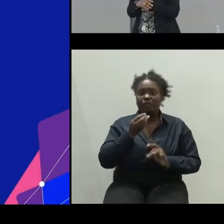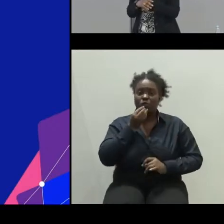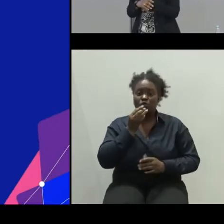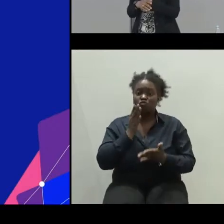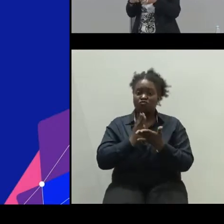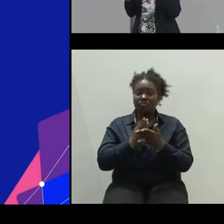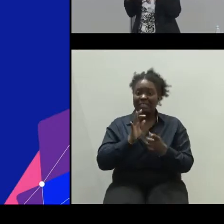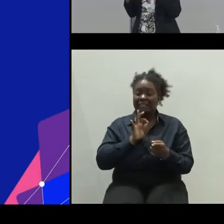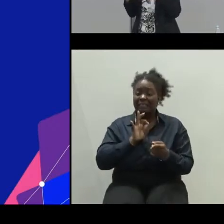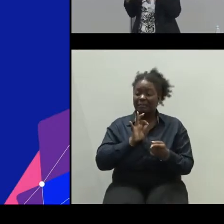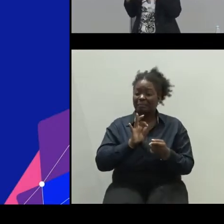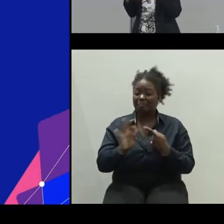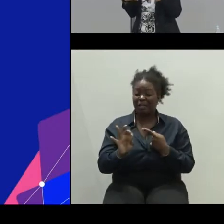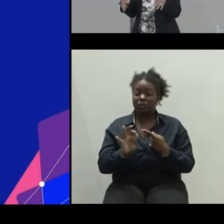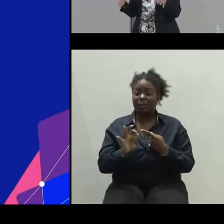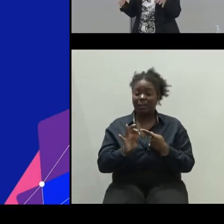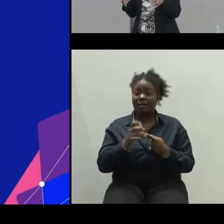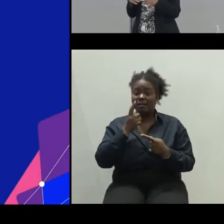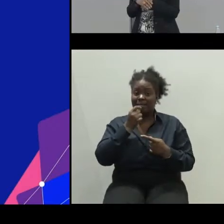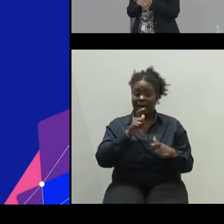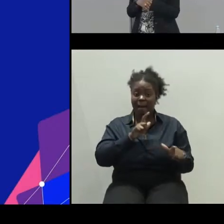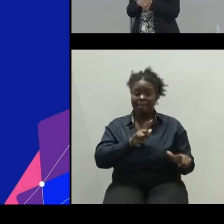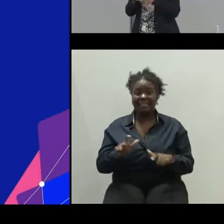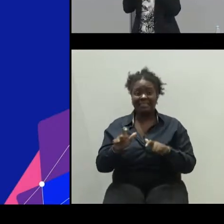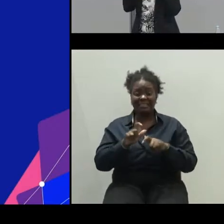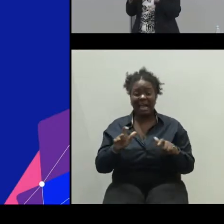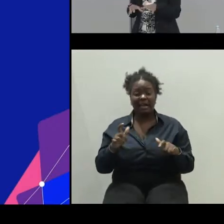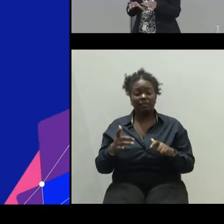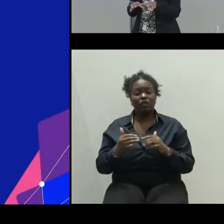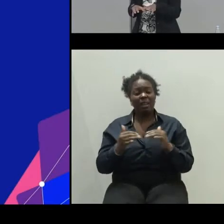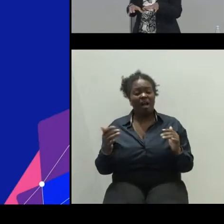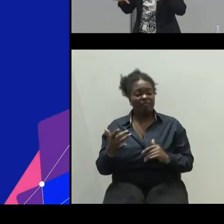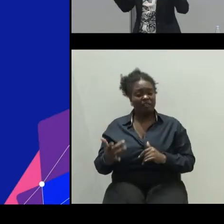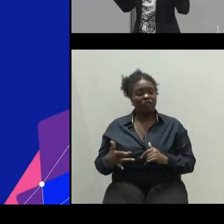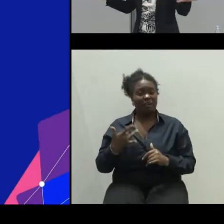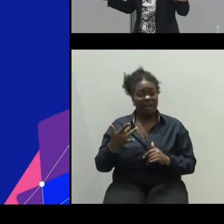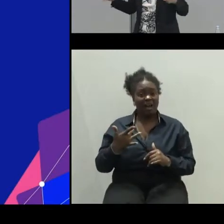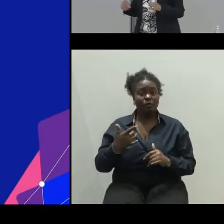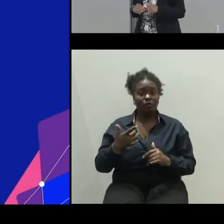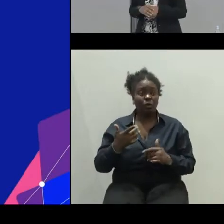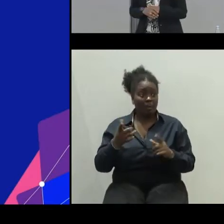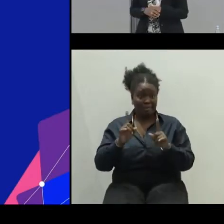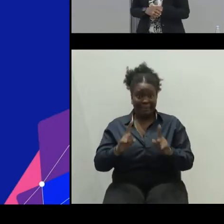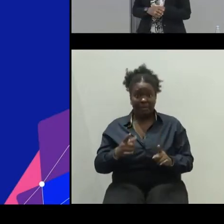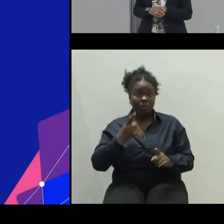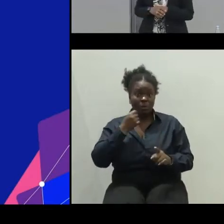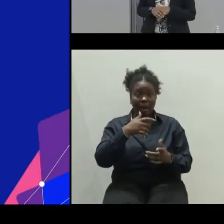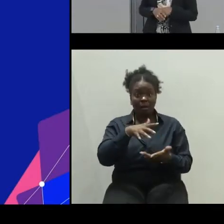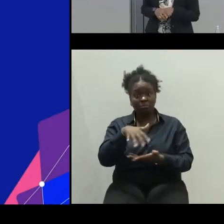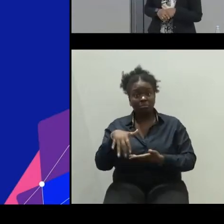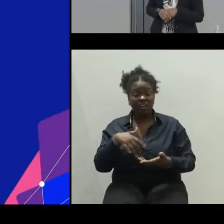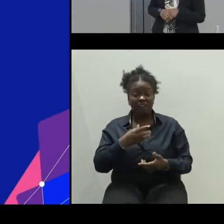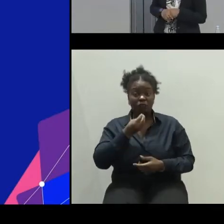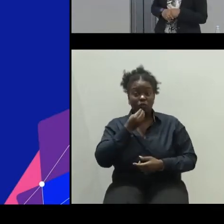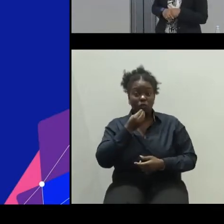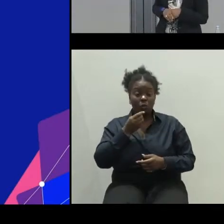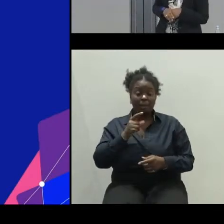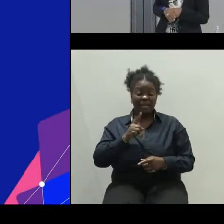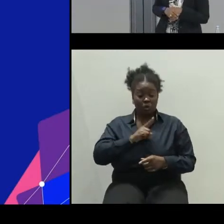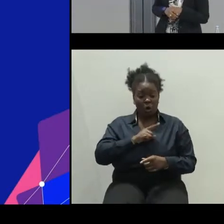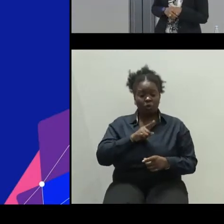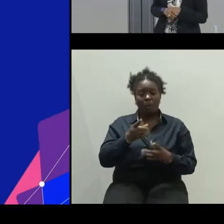specialized cases where we've been able to maintain the shelf life and make more foods available to more people because of the materials